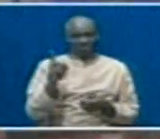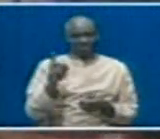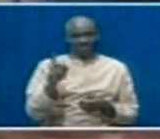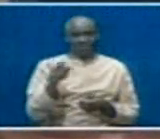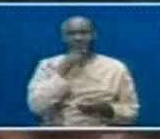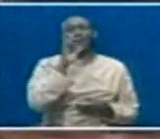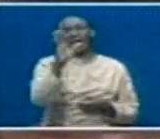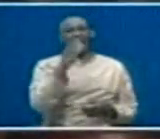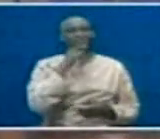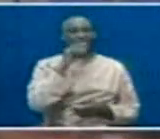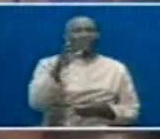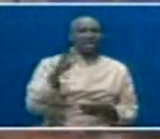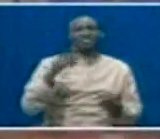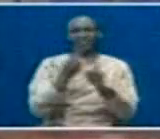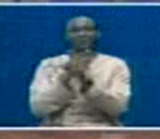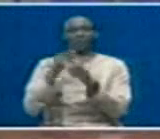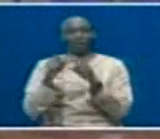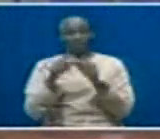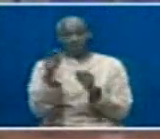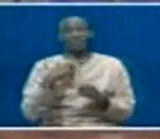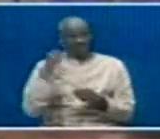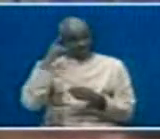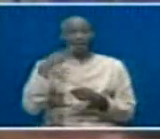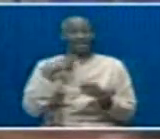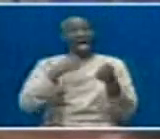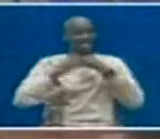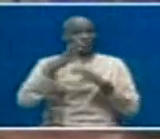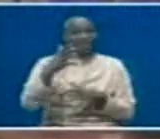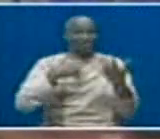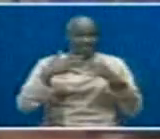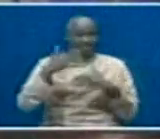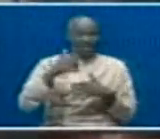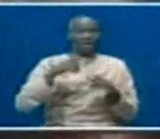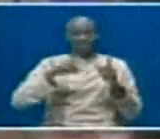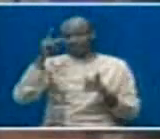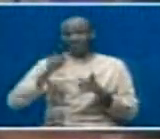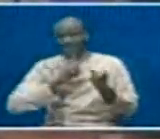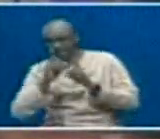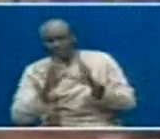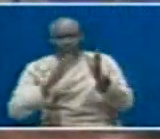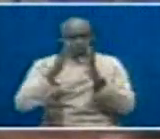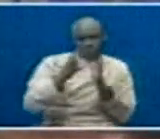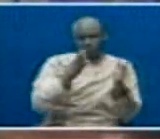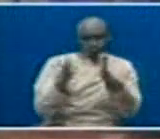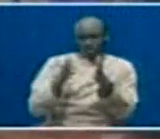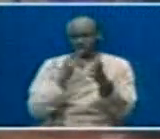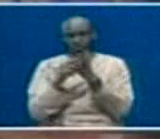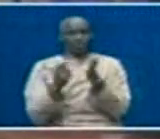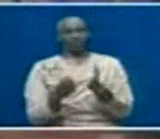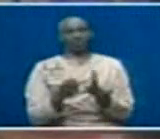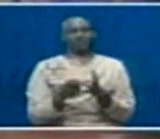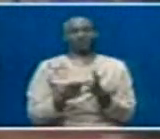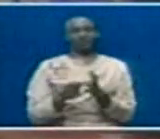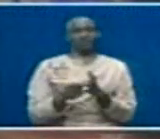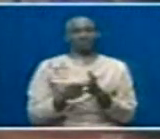Nababako, something, 1999. That was my part. Yes. That was it. But Ali was directing and producing. He had a cameo. Yeah, I don't